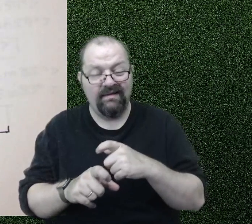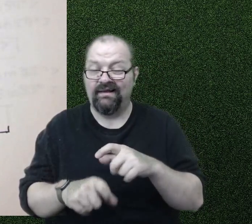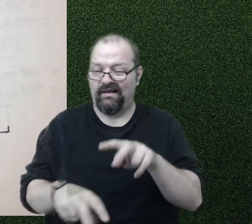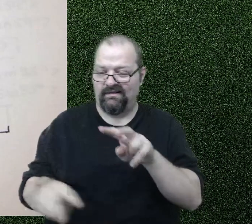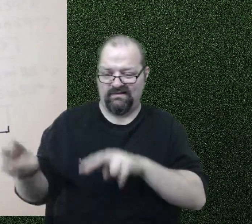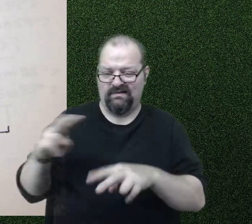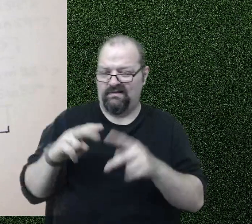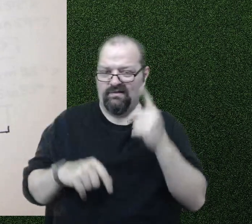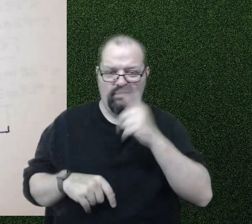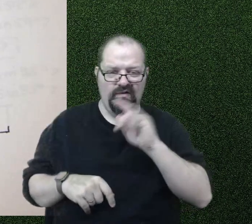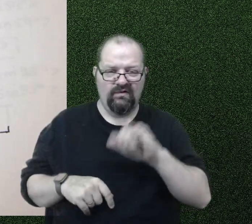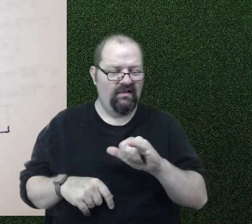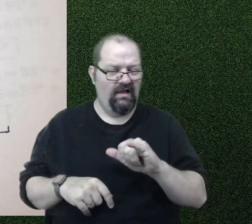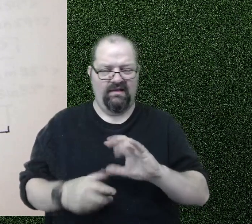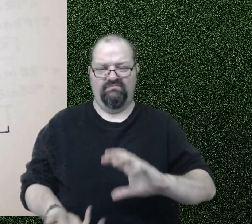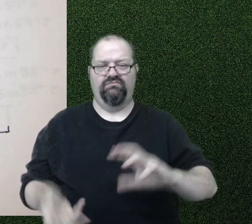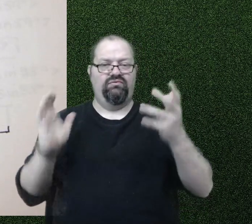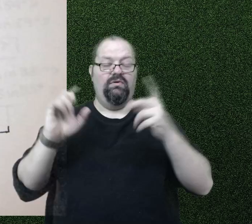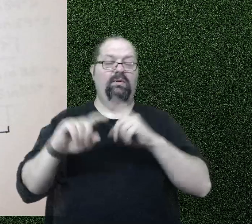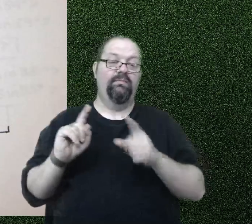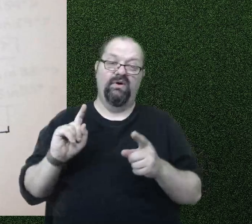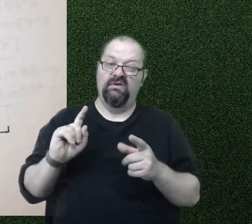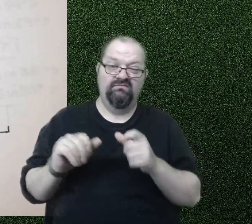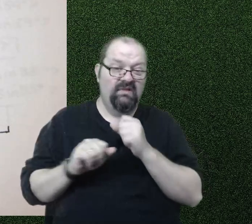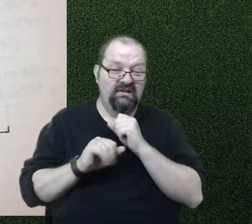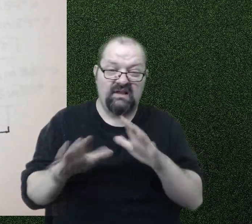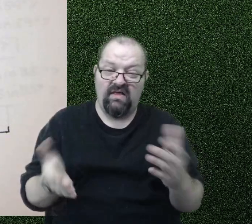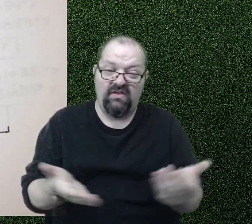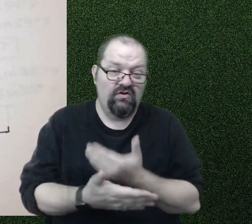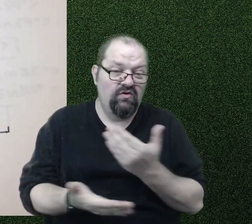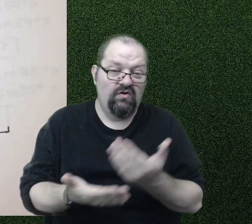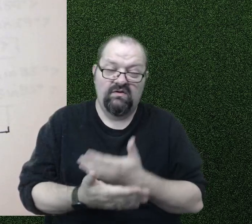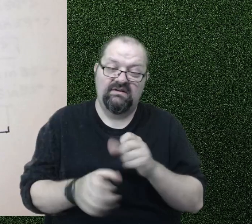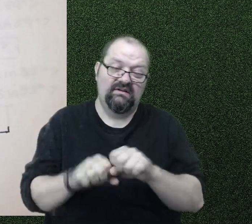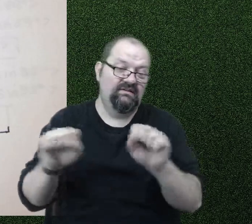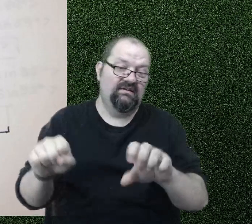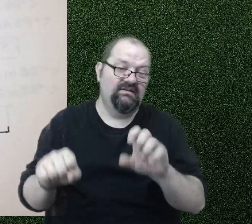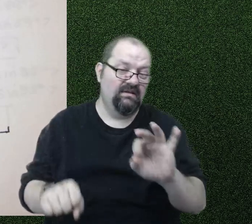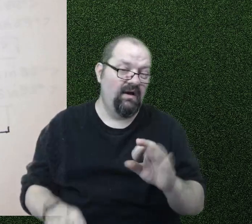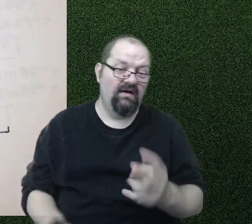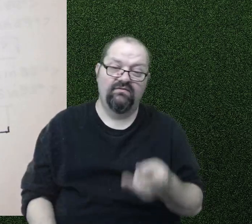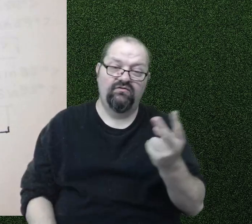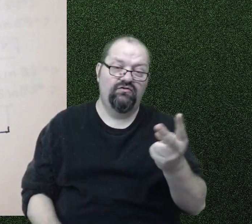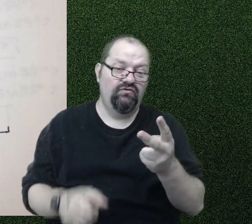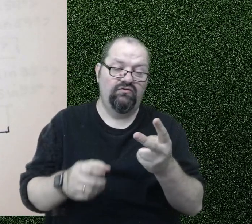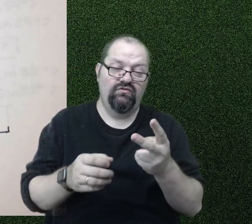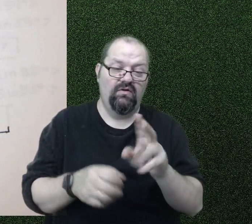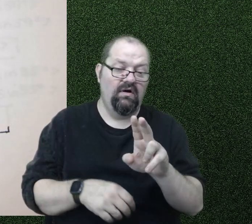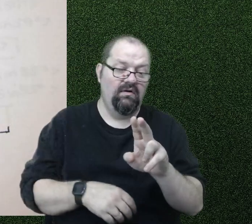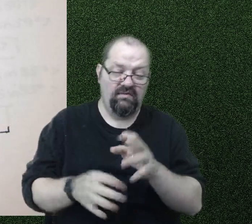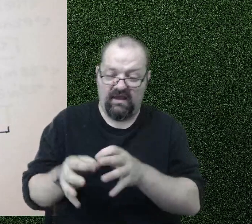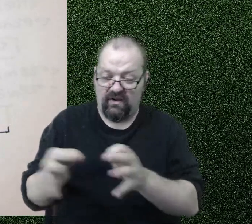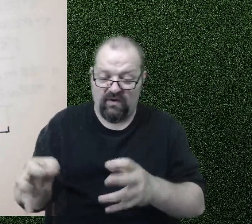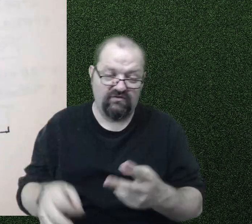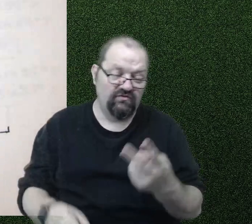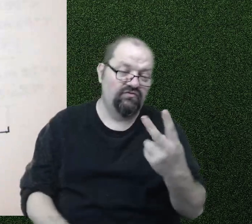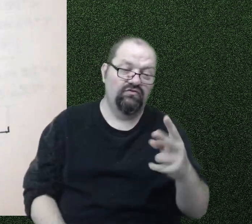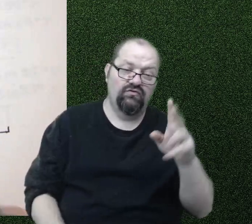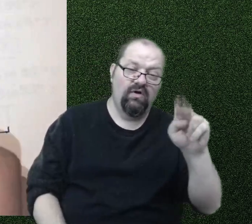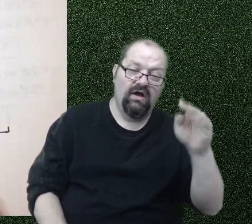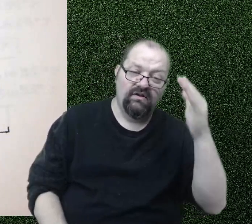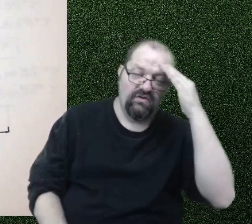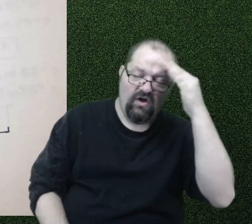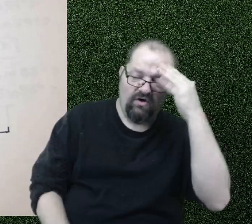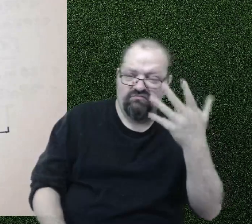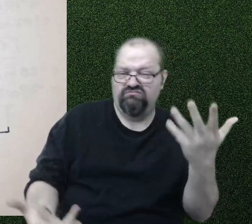soup, but this is nothing that you can't handle. This is just a system of 2 equations and 2 unknowns. It's algebra. The notation,